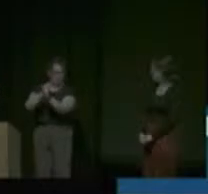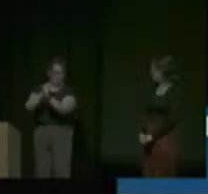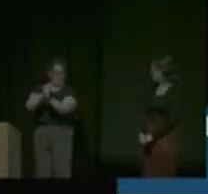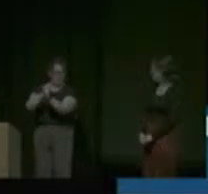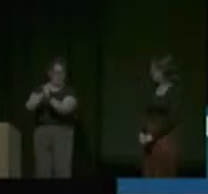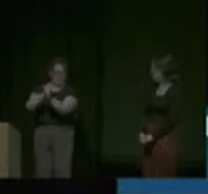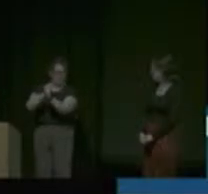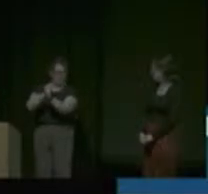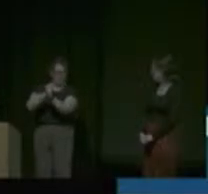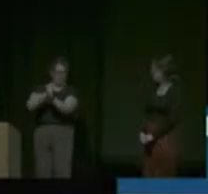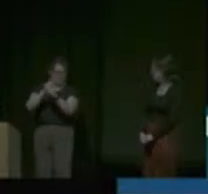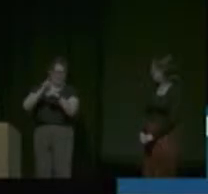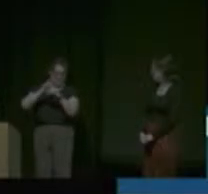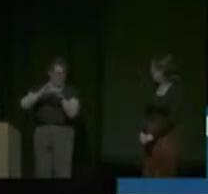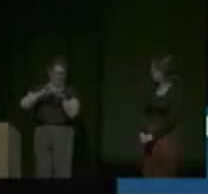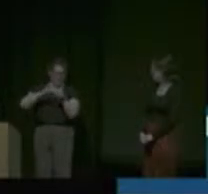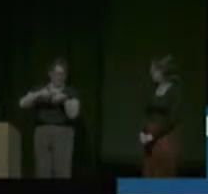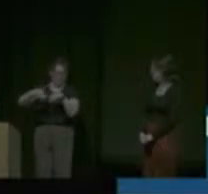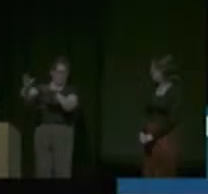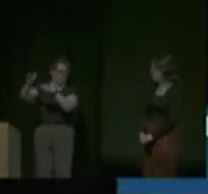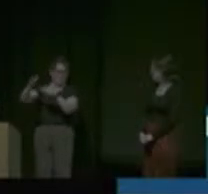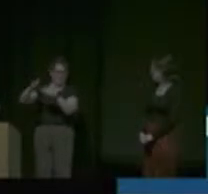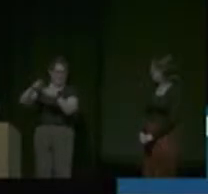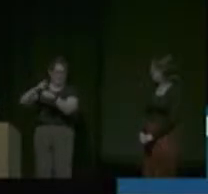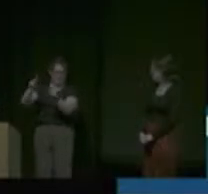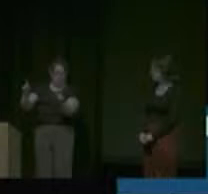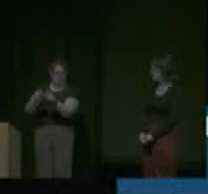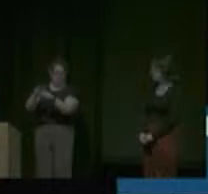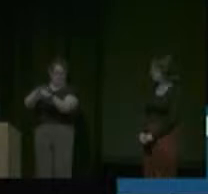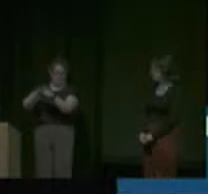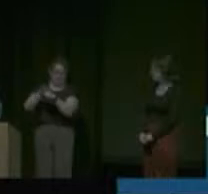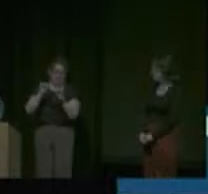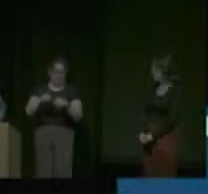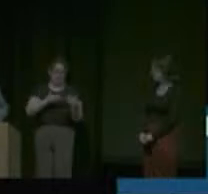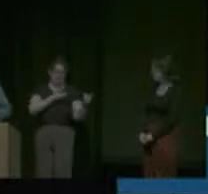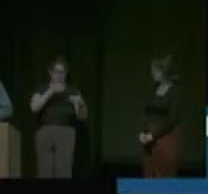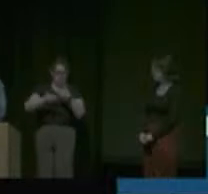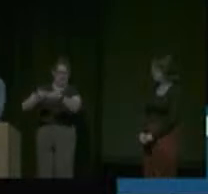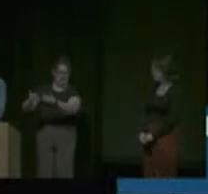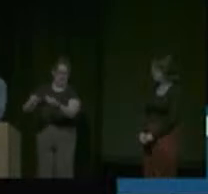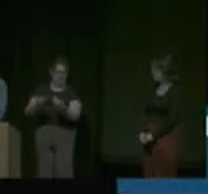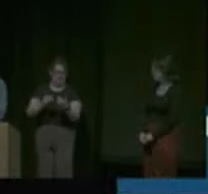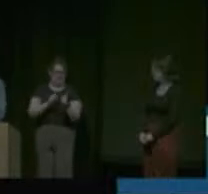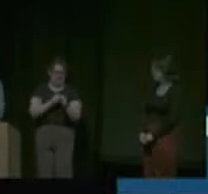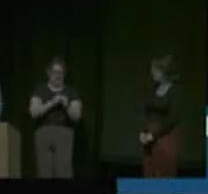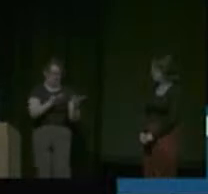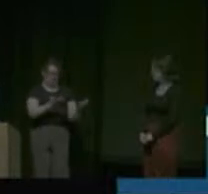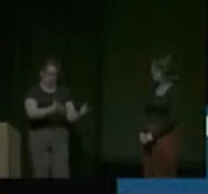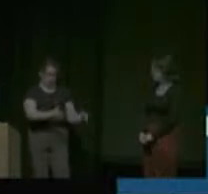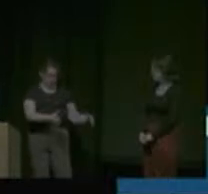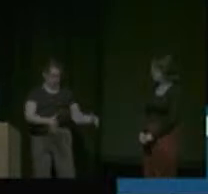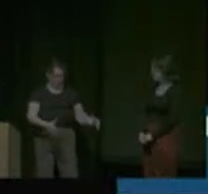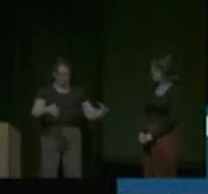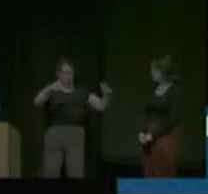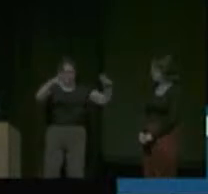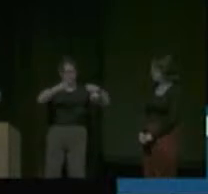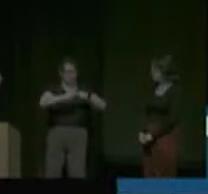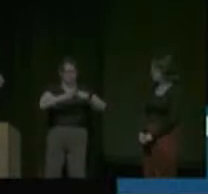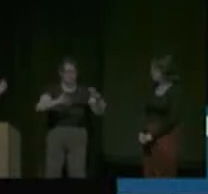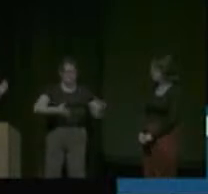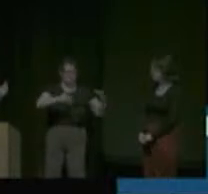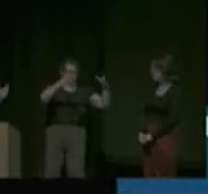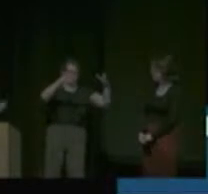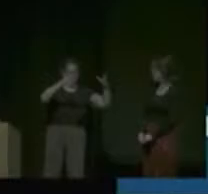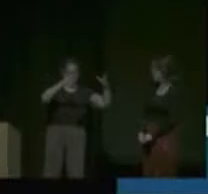haul it to the placement area. So that's kind of the process on how it gets out of the big storage container and